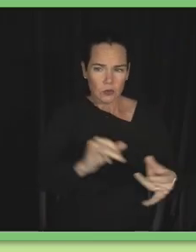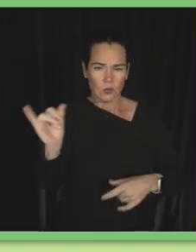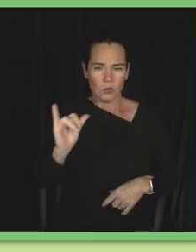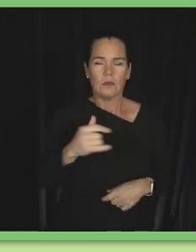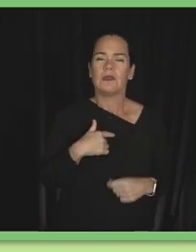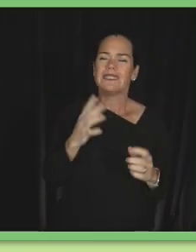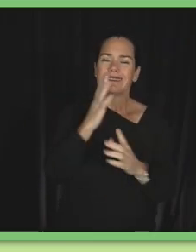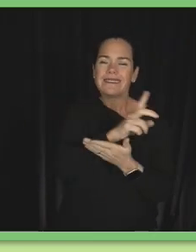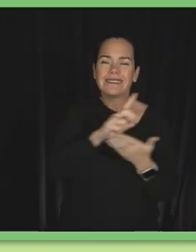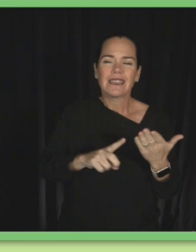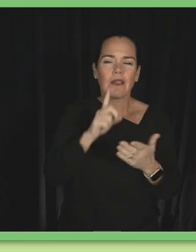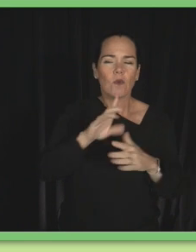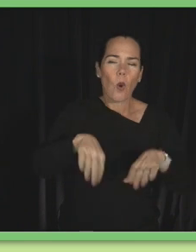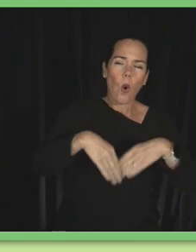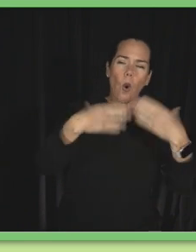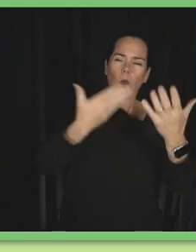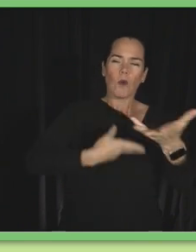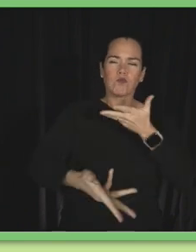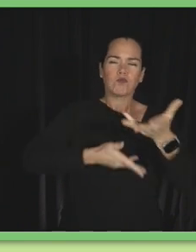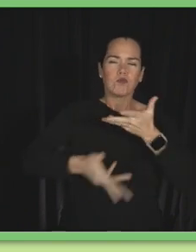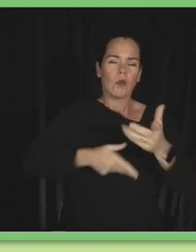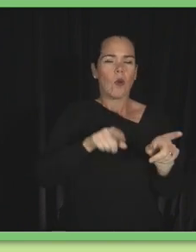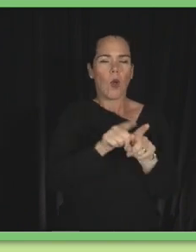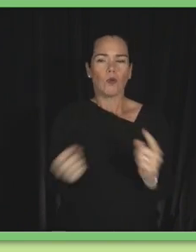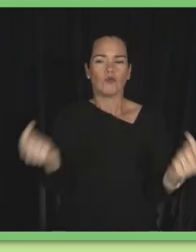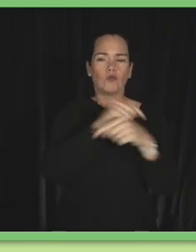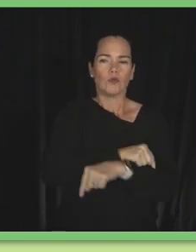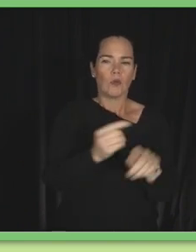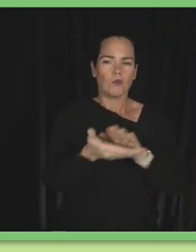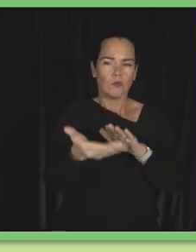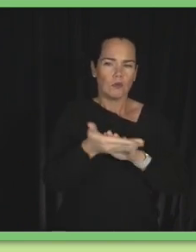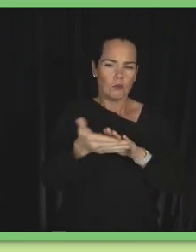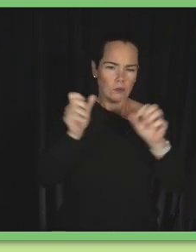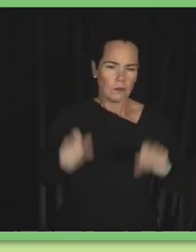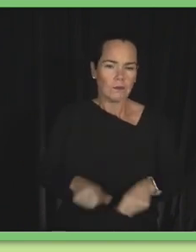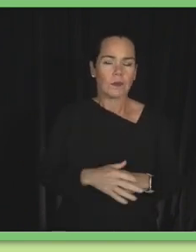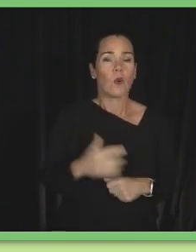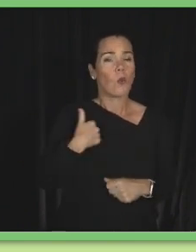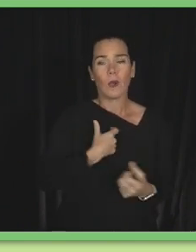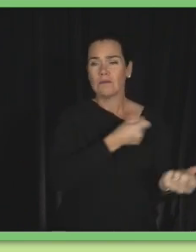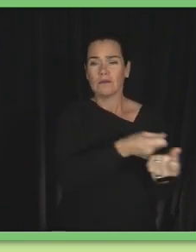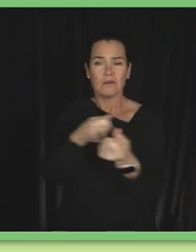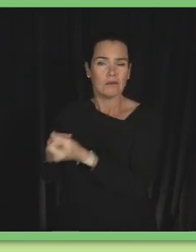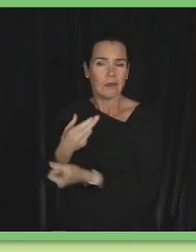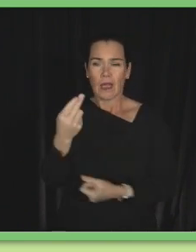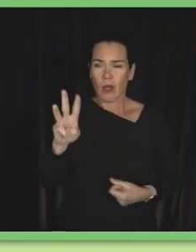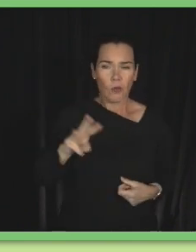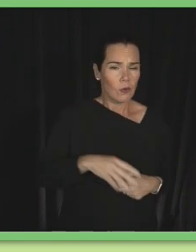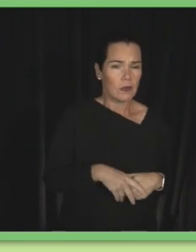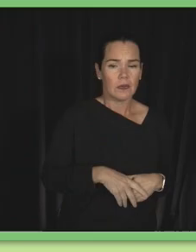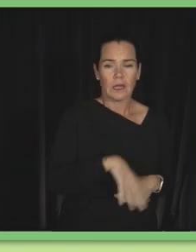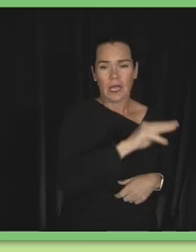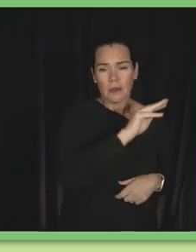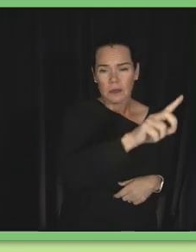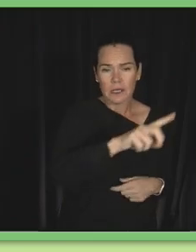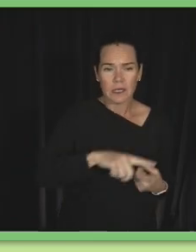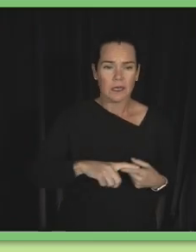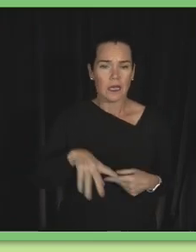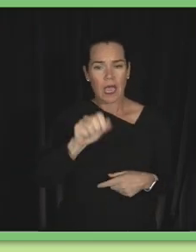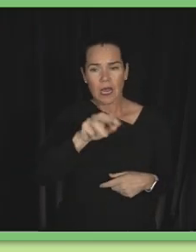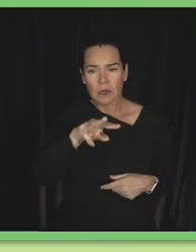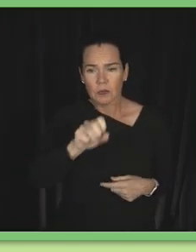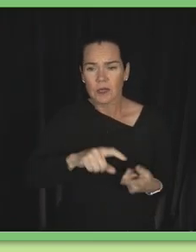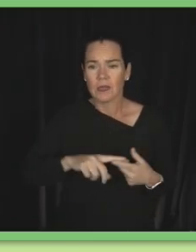and interoperability. We do support multiple hardware vendors, from NVIDIA, AMD, to